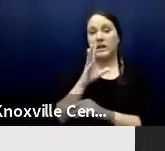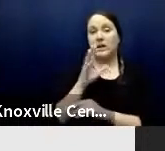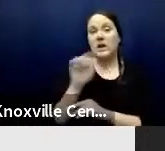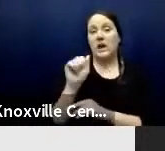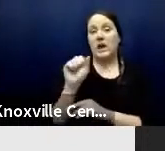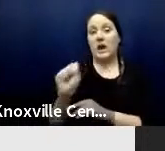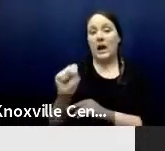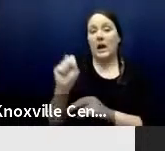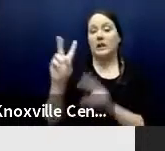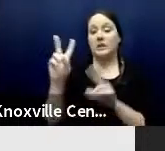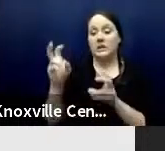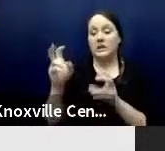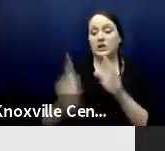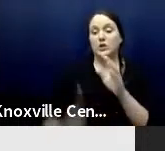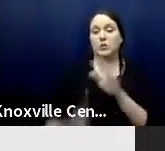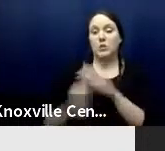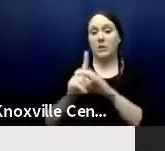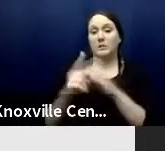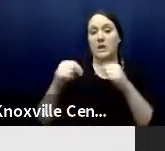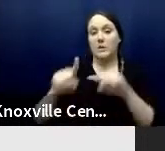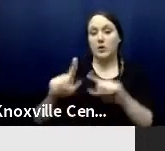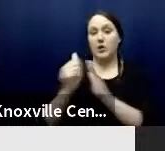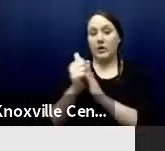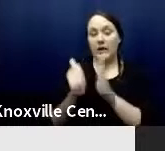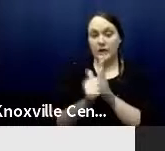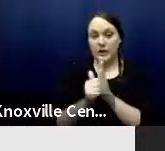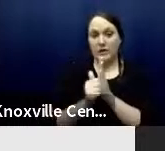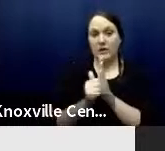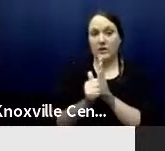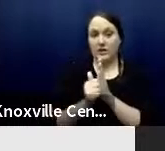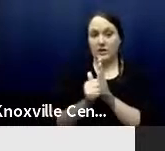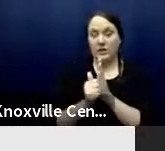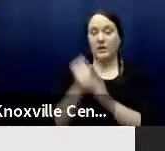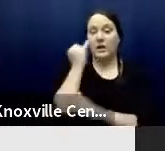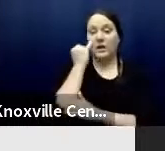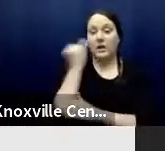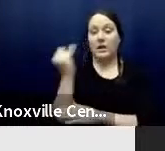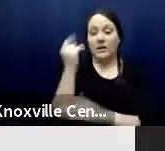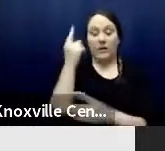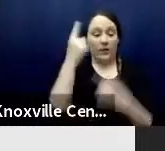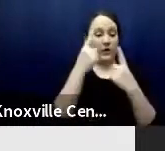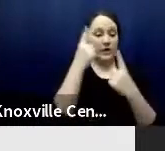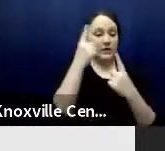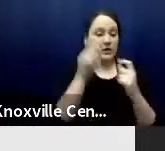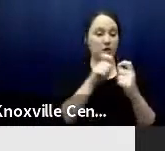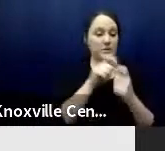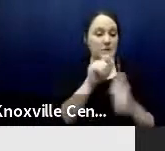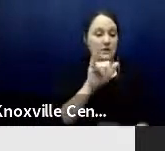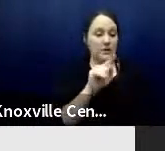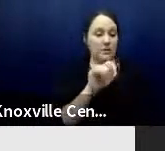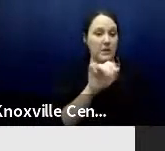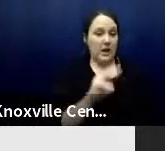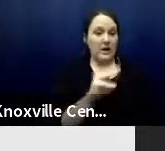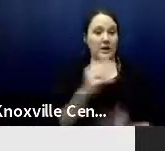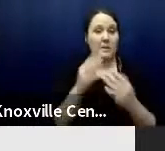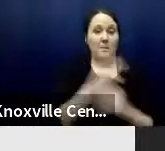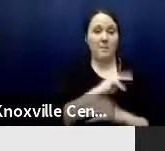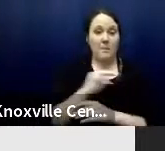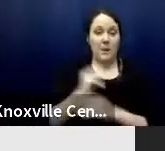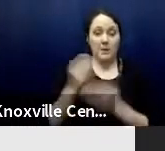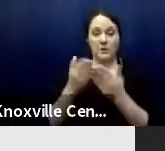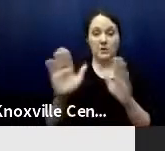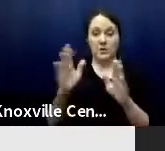an issue comes up during the agenda. That is, you're considering a particular item, and they'll let members of the public speak at